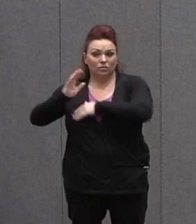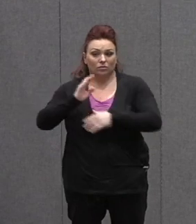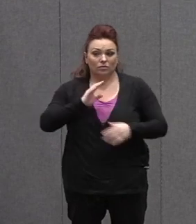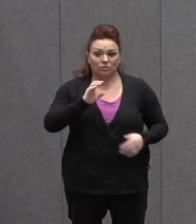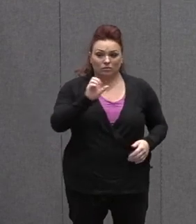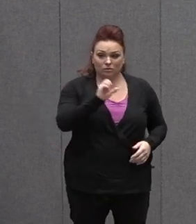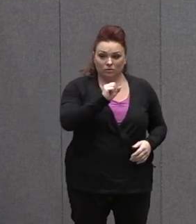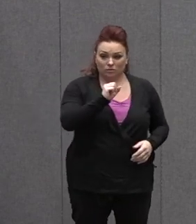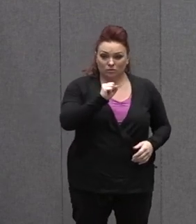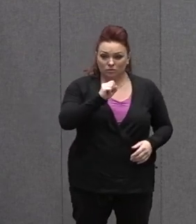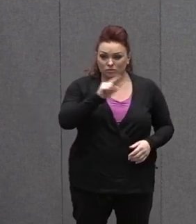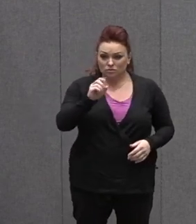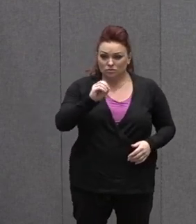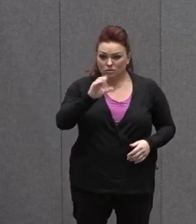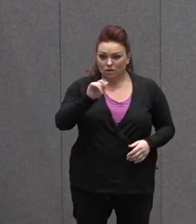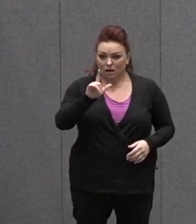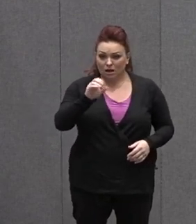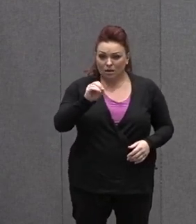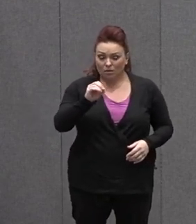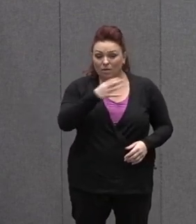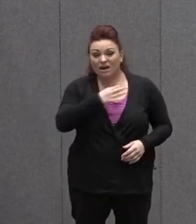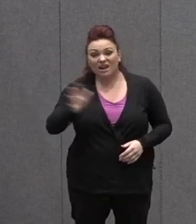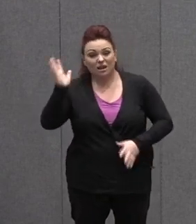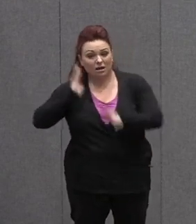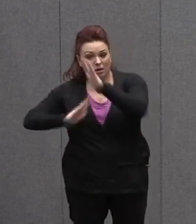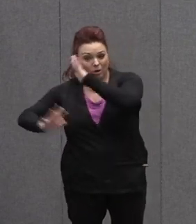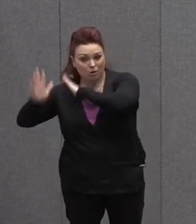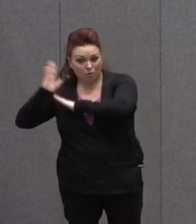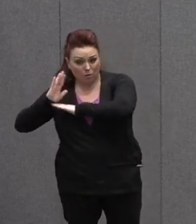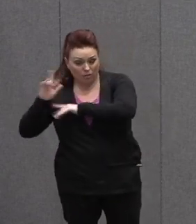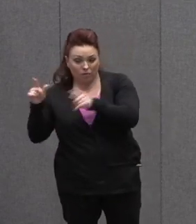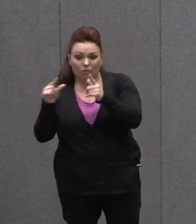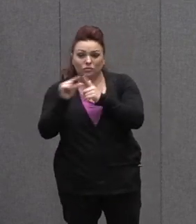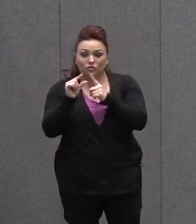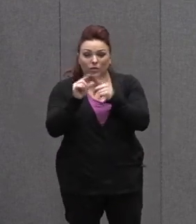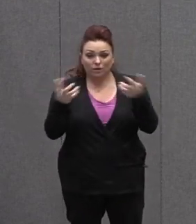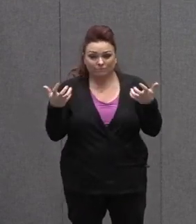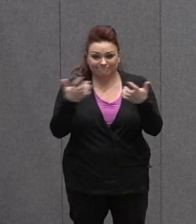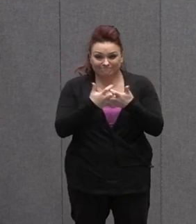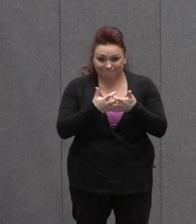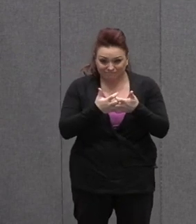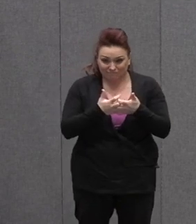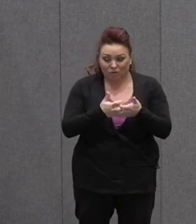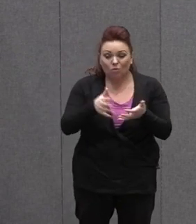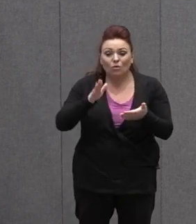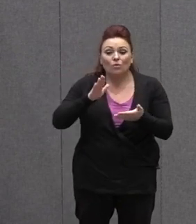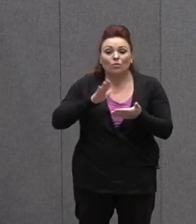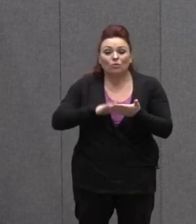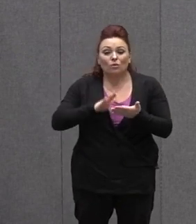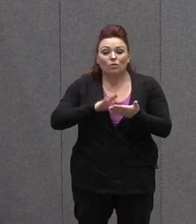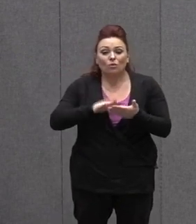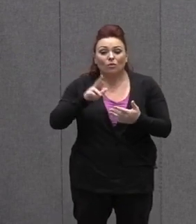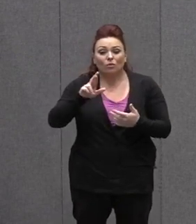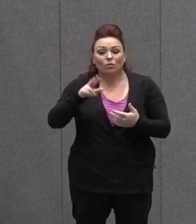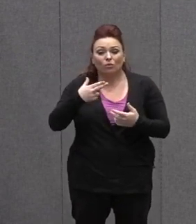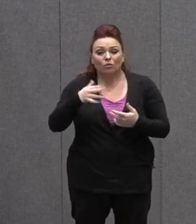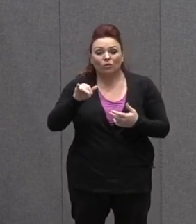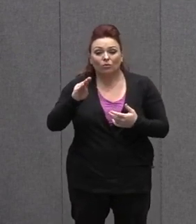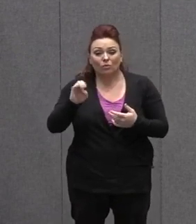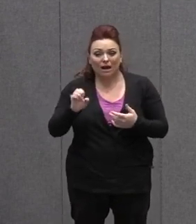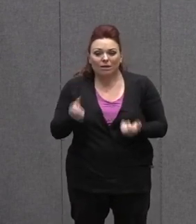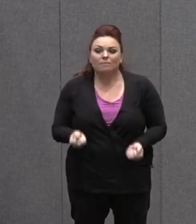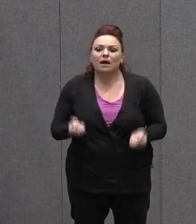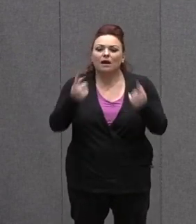Zocalo and long ago, those words rhyme. How many square things do